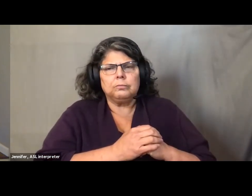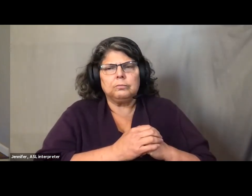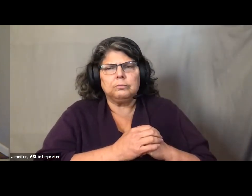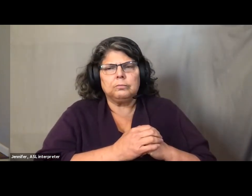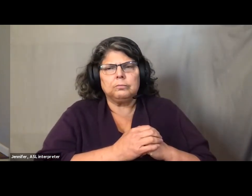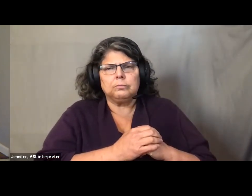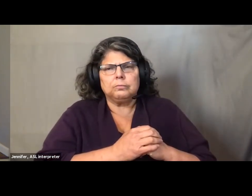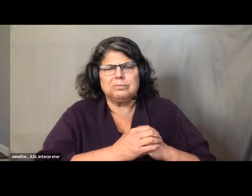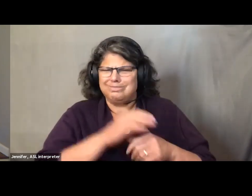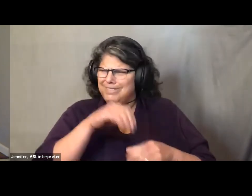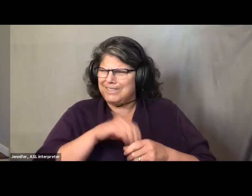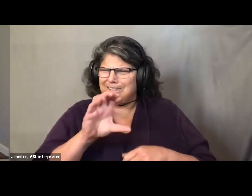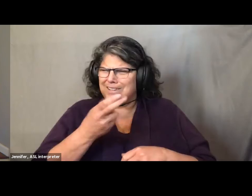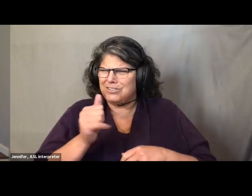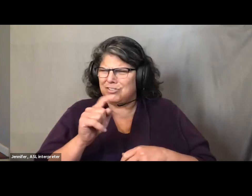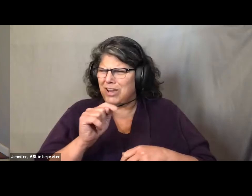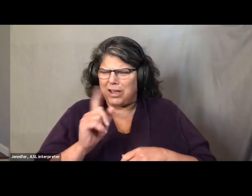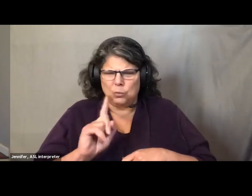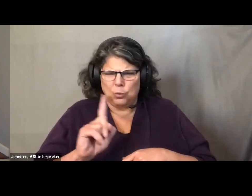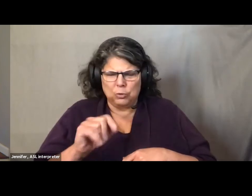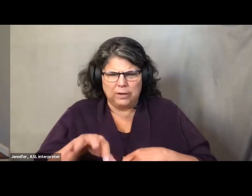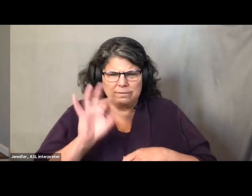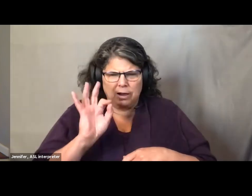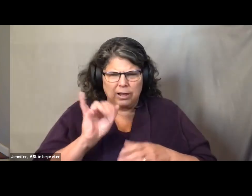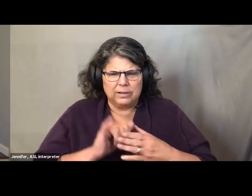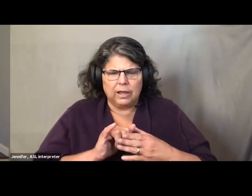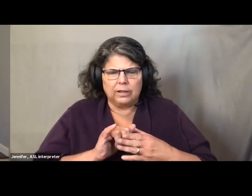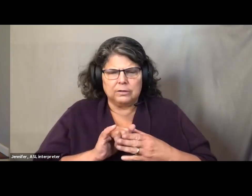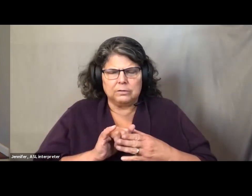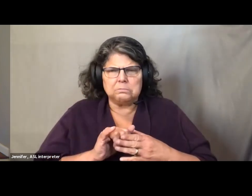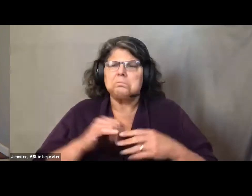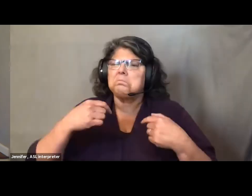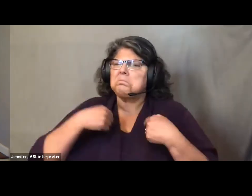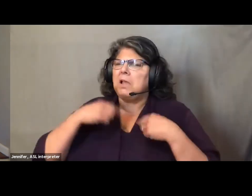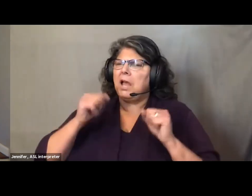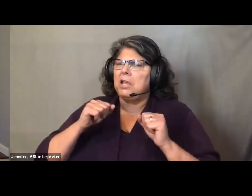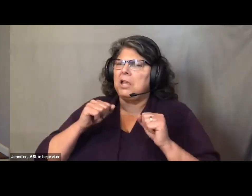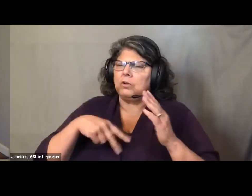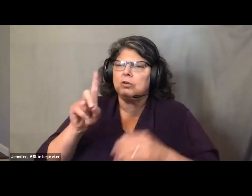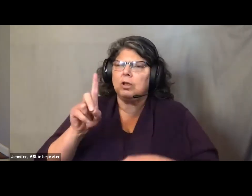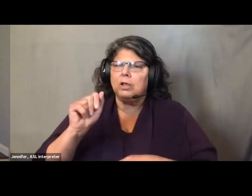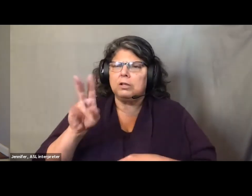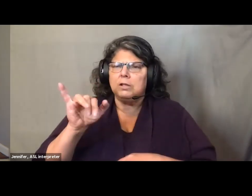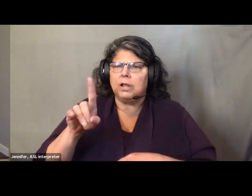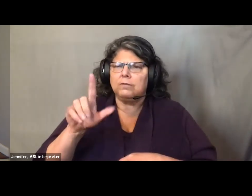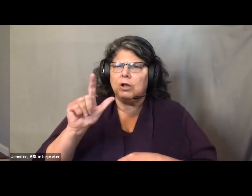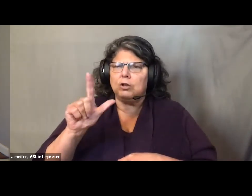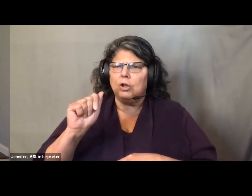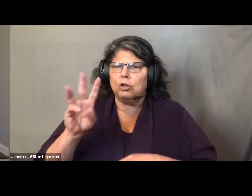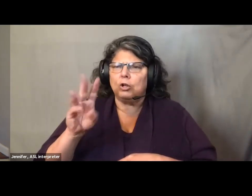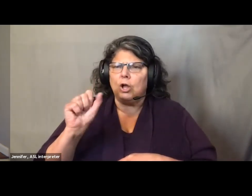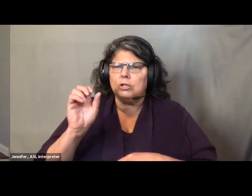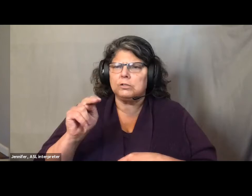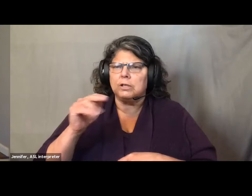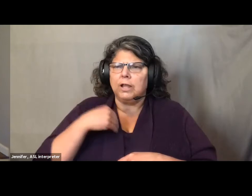Does that go in chat? I'm sorry. I can't. I can read them. So David Lawson has a question. I'm going to